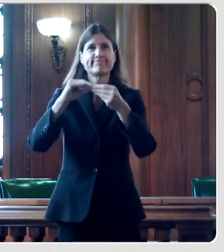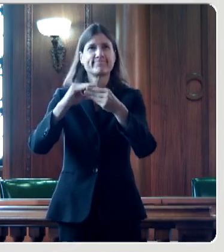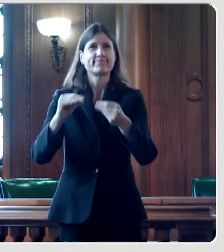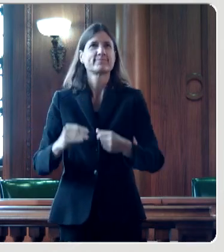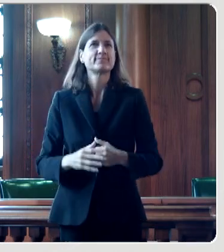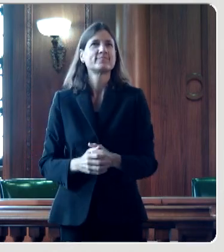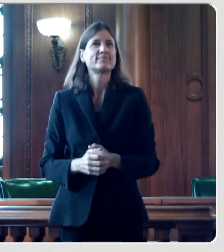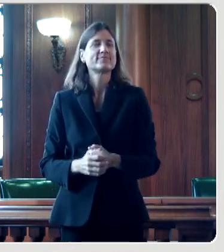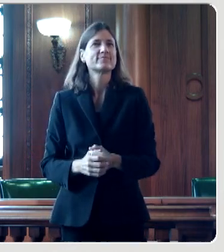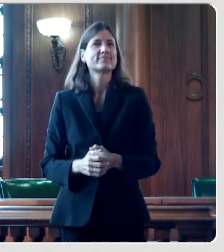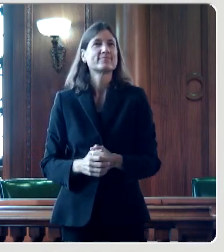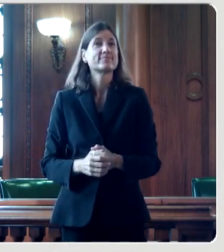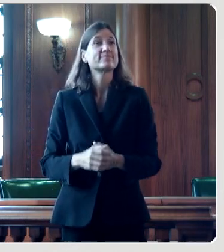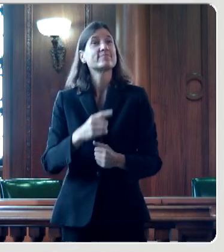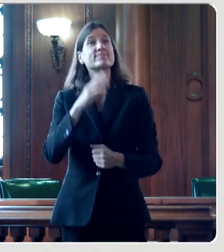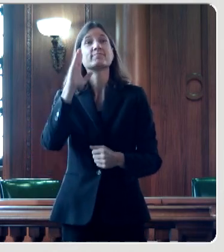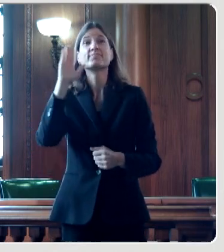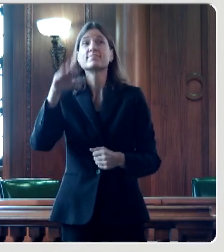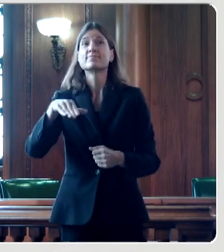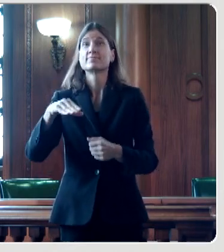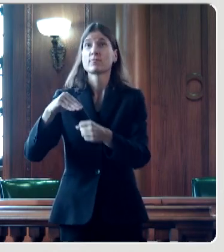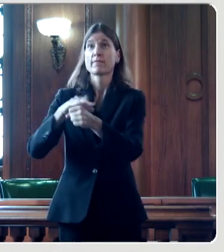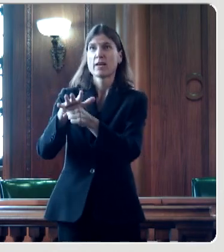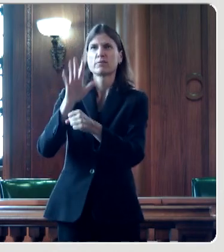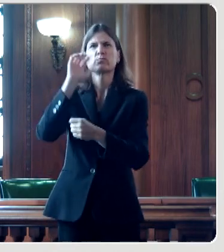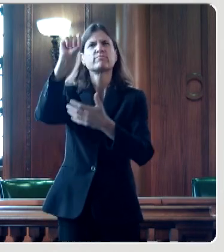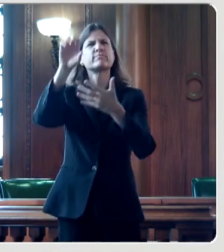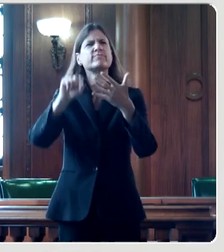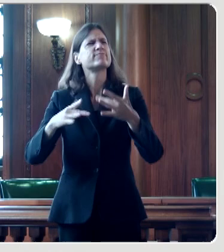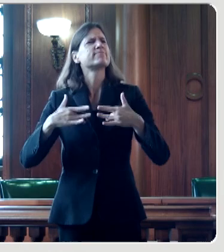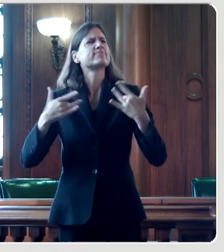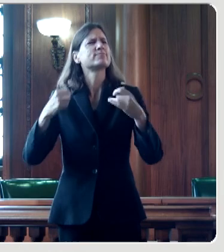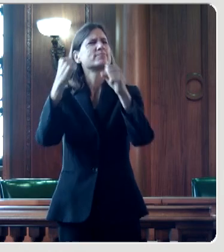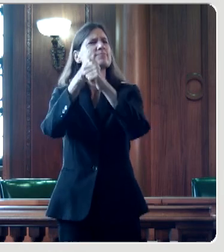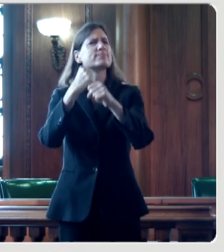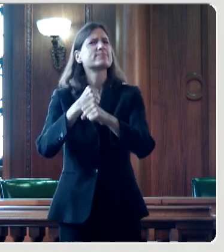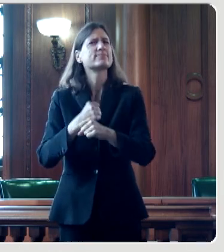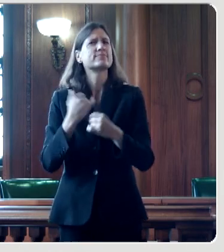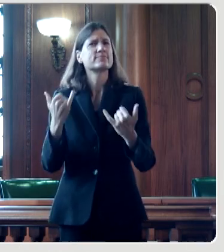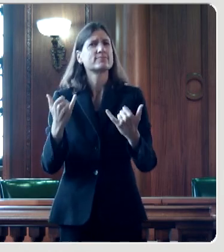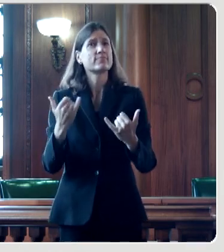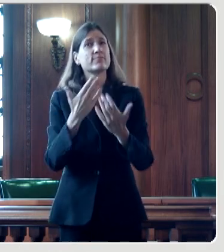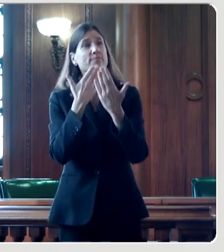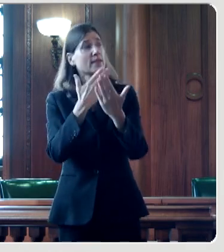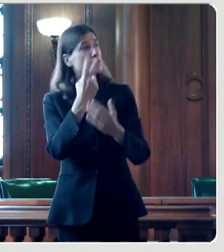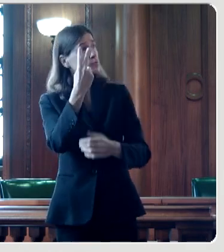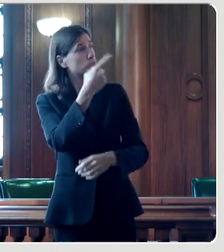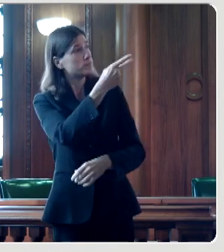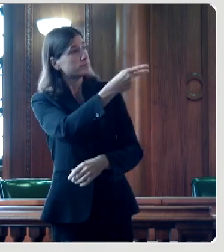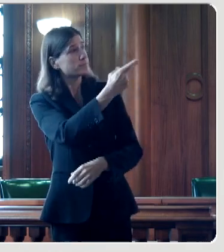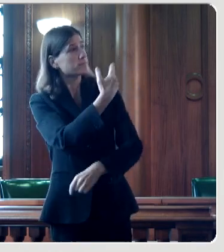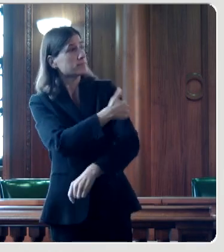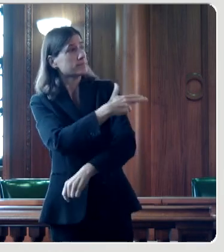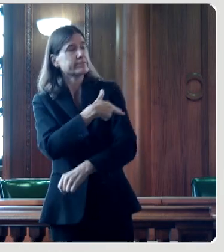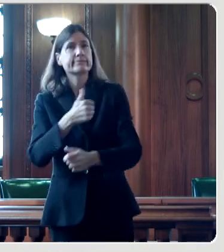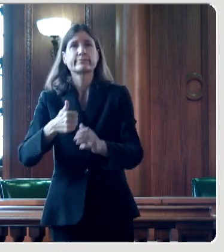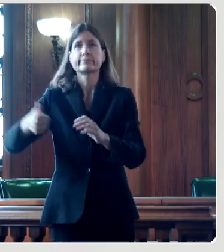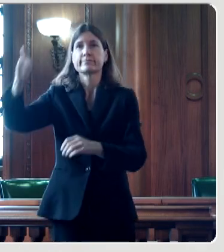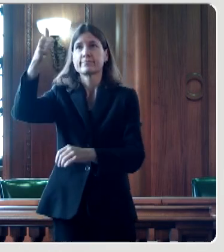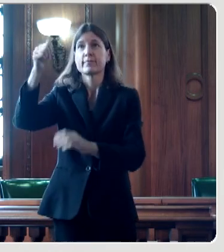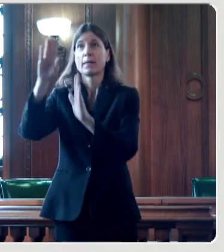COVID update. And again, I want to thank Dr. Mark Kerouac, the President and CEO of Bay State